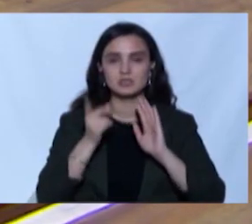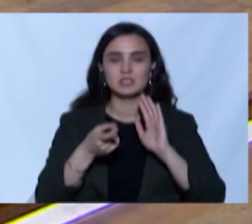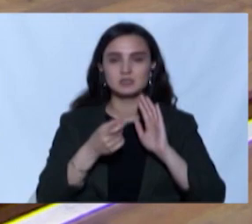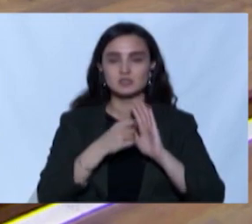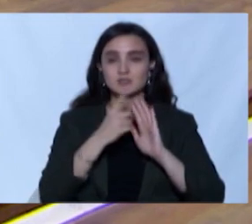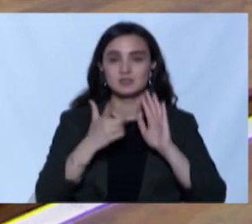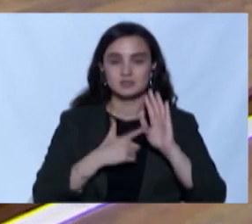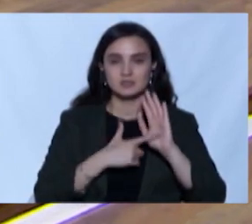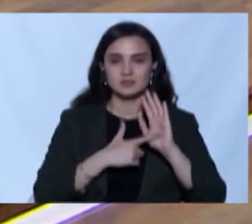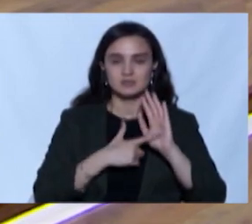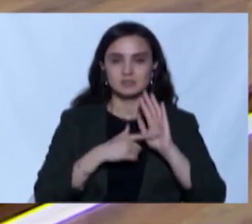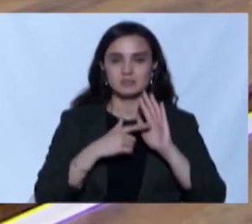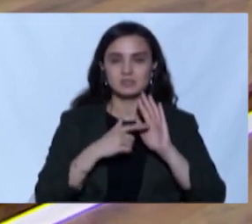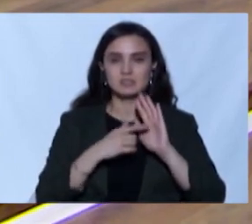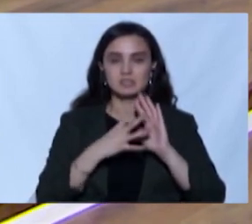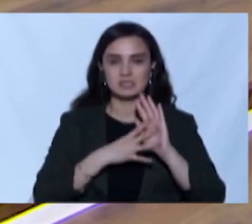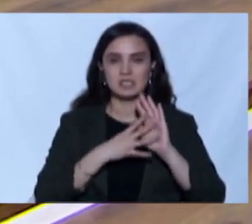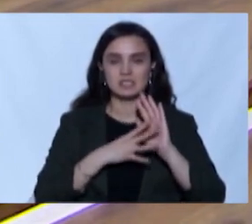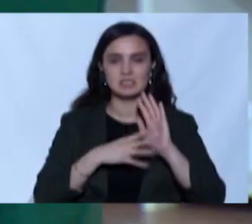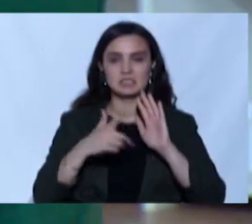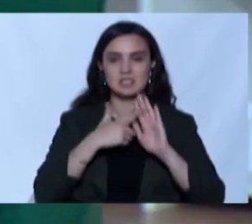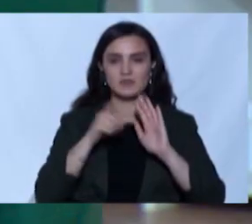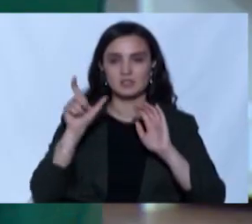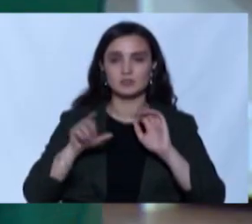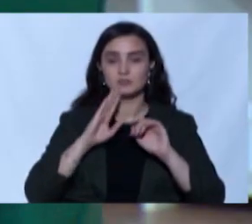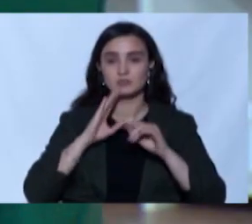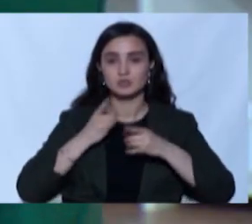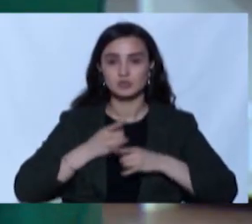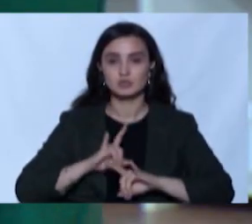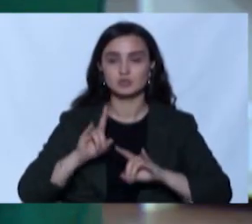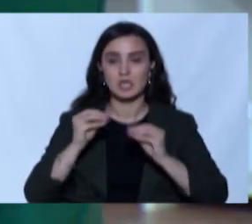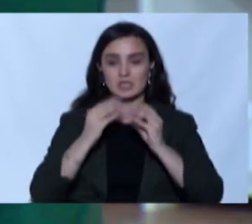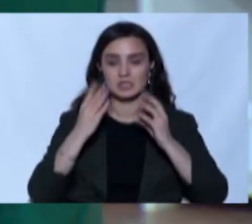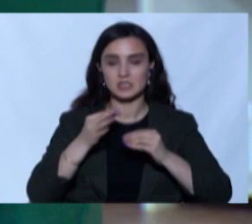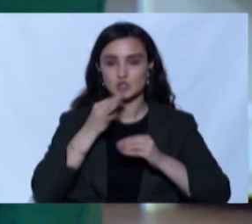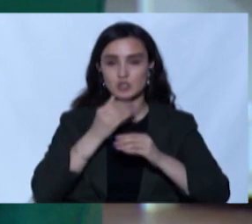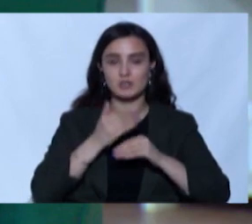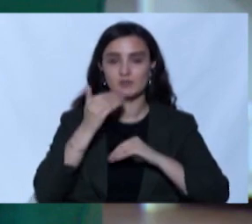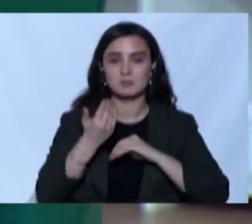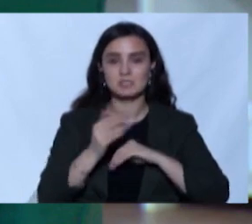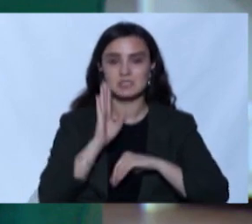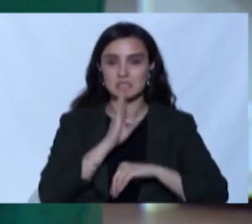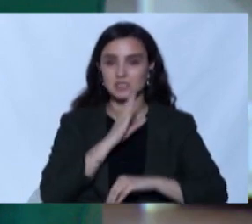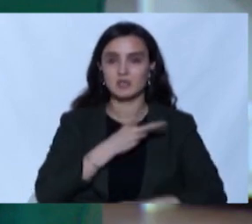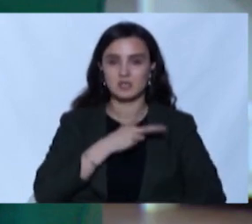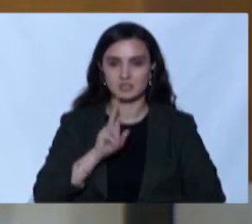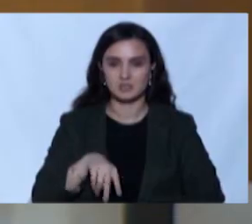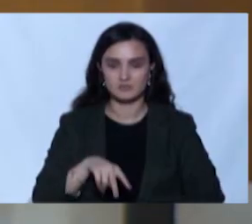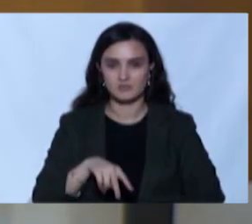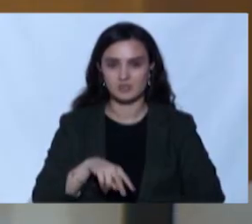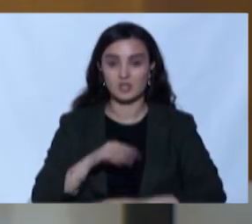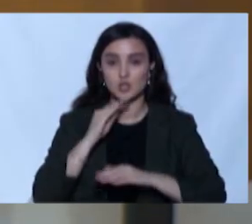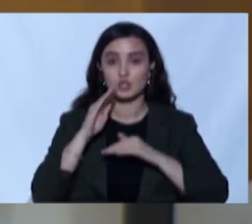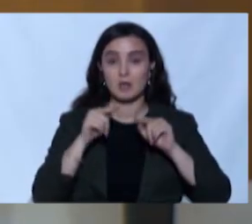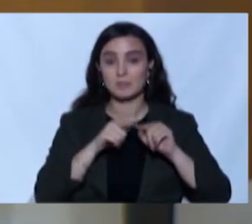1797, when Mary Shelley herself was born. And she was born, and 10 days later, her mother passed away. In